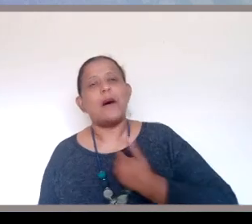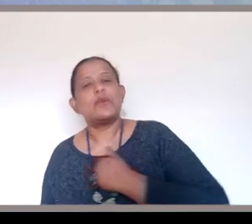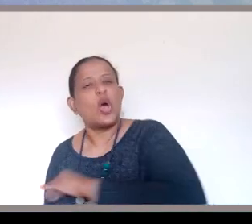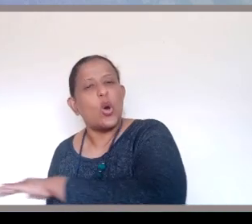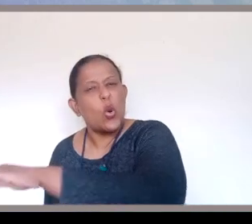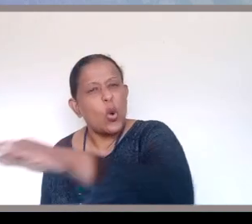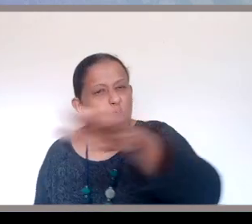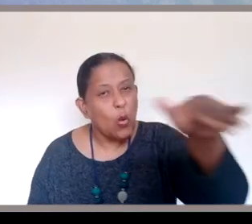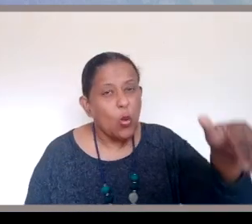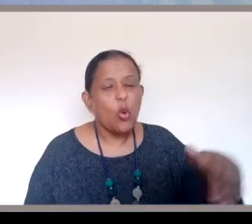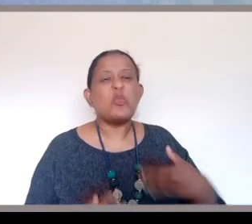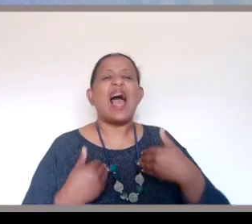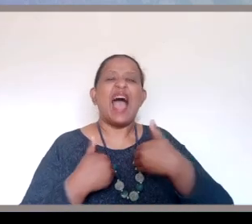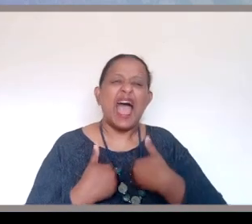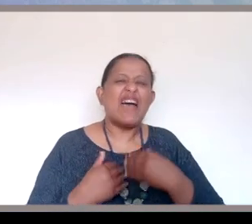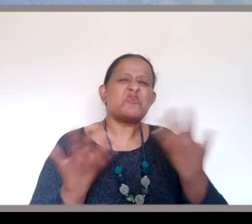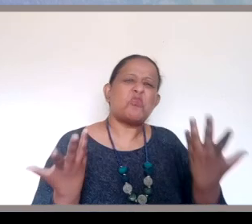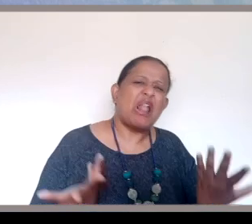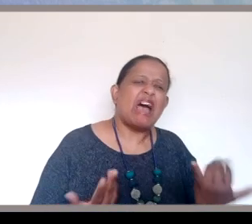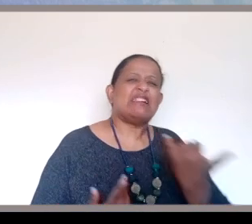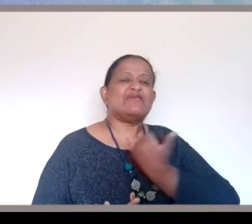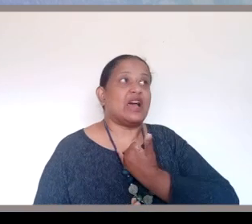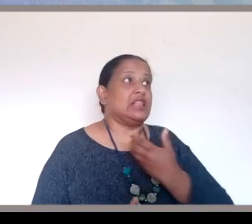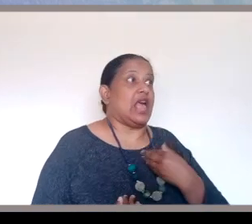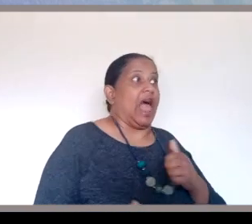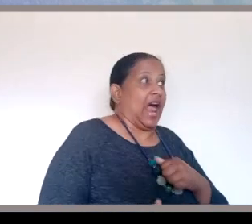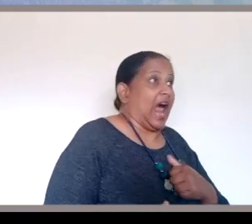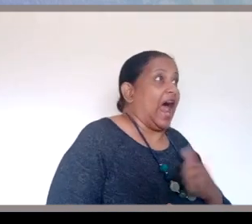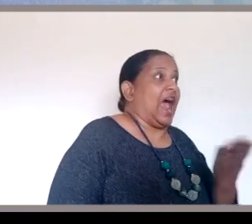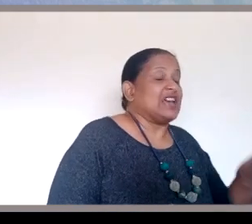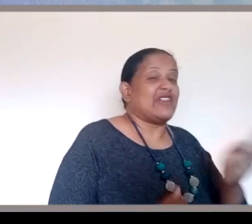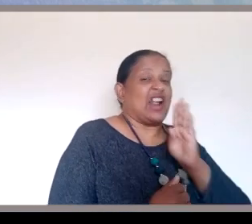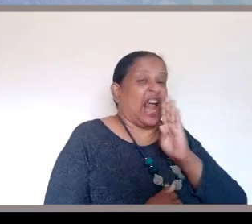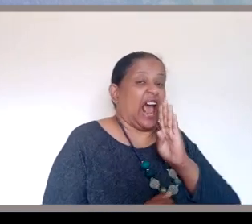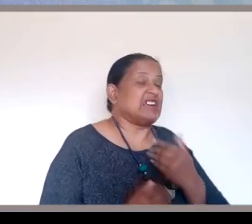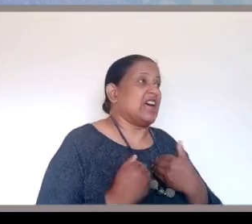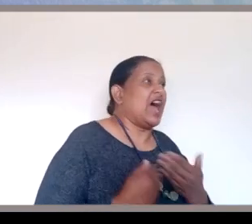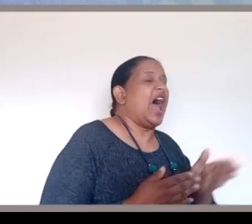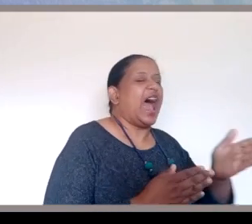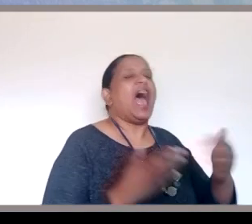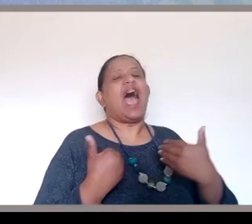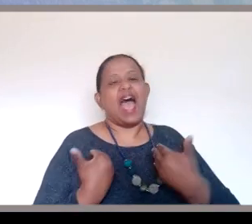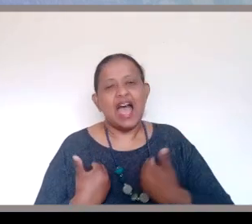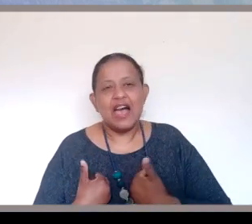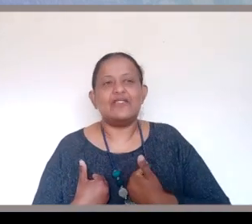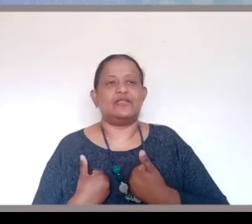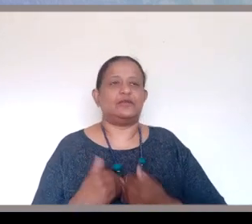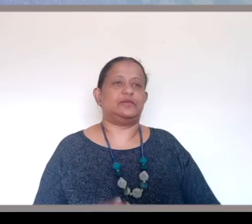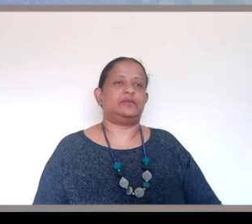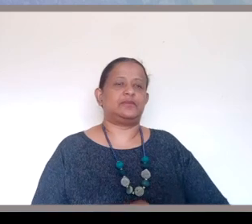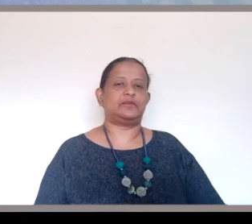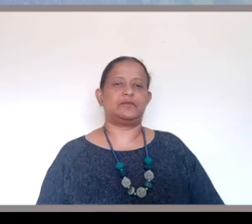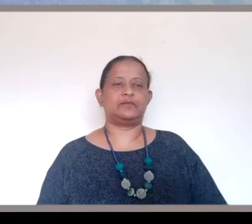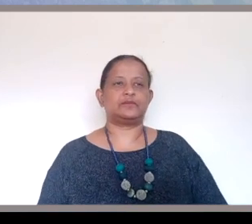like trials, temptations are also inevitable. Have you ever met a pious person who comes and